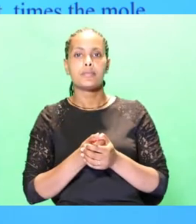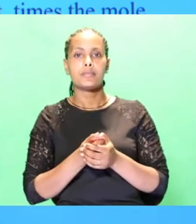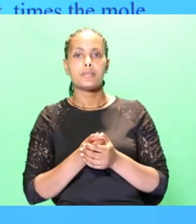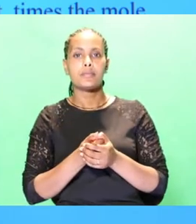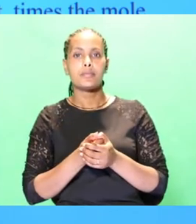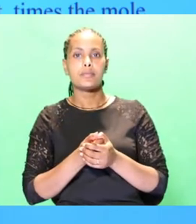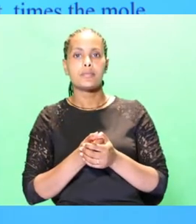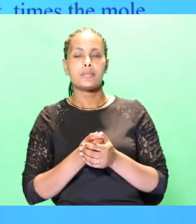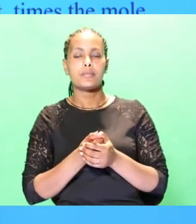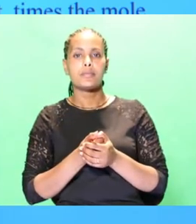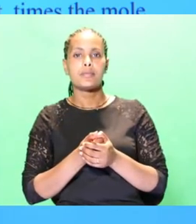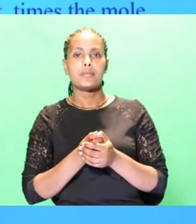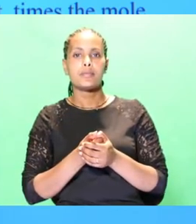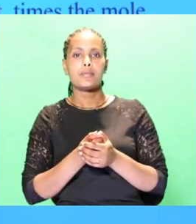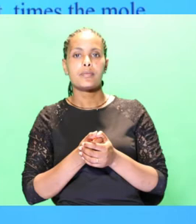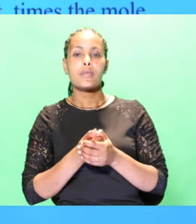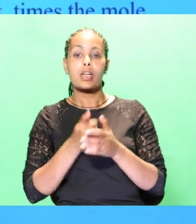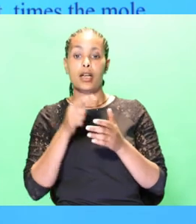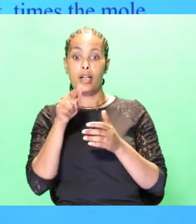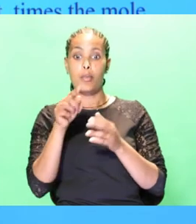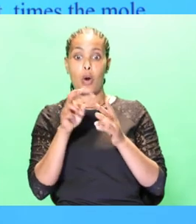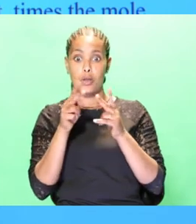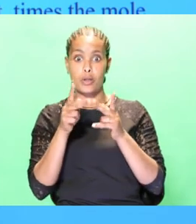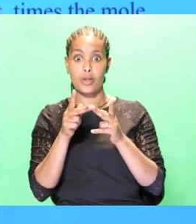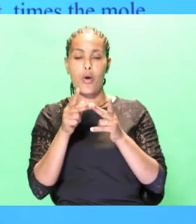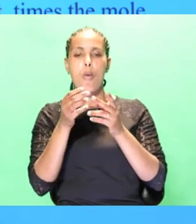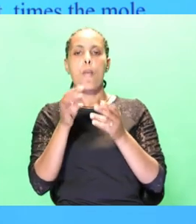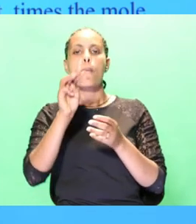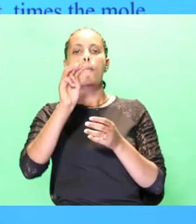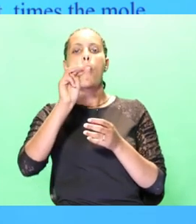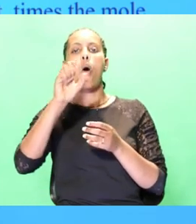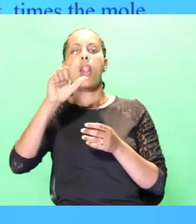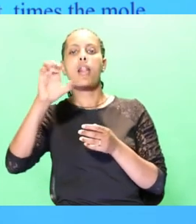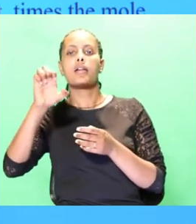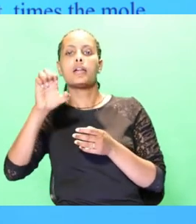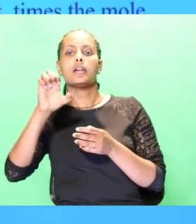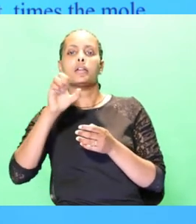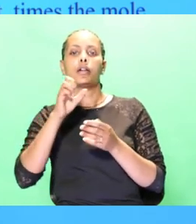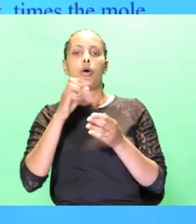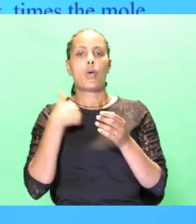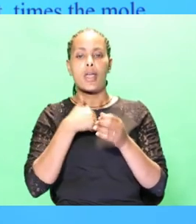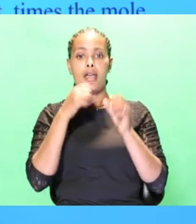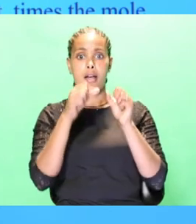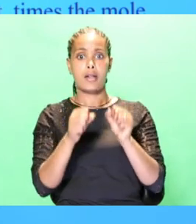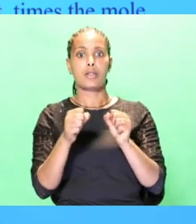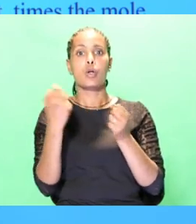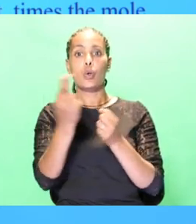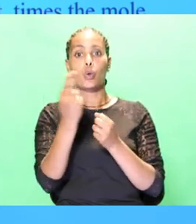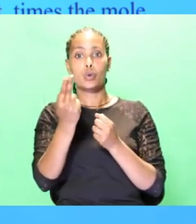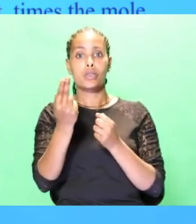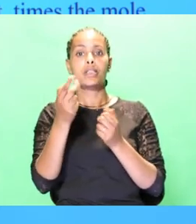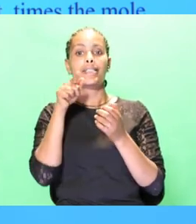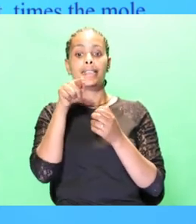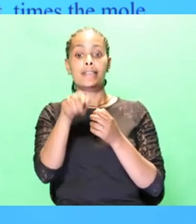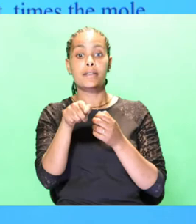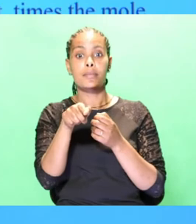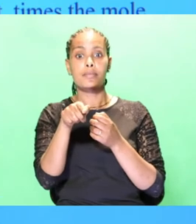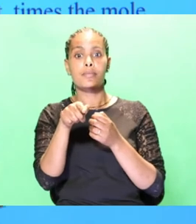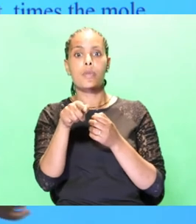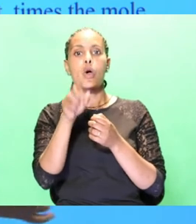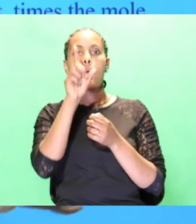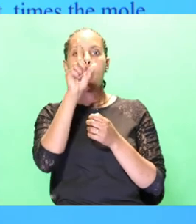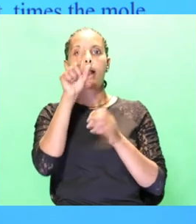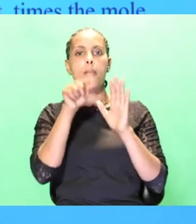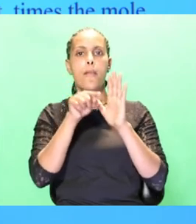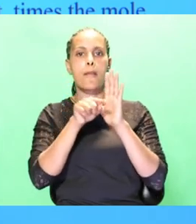mole fraction of the solute. In a place of mole fraction of the solvent, we can use this, 1